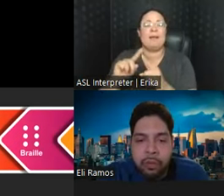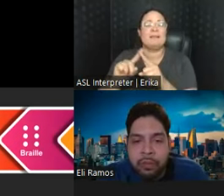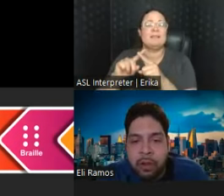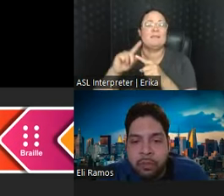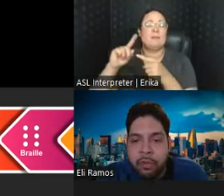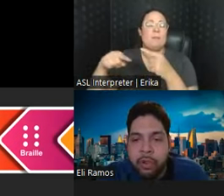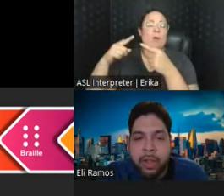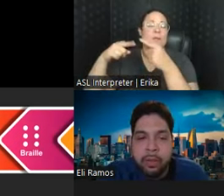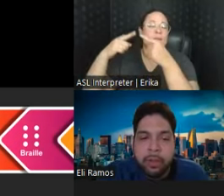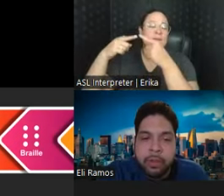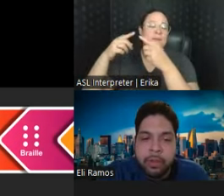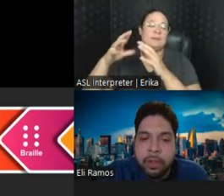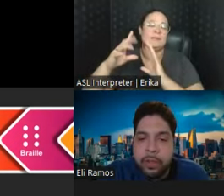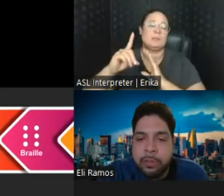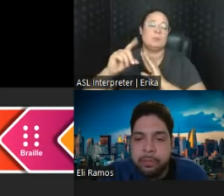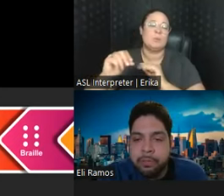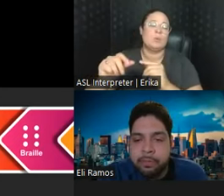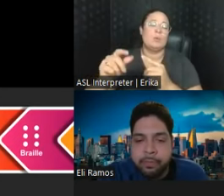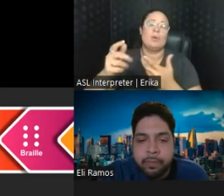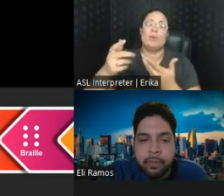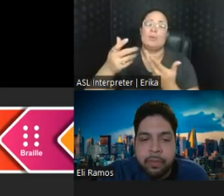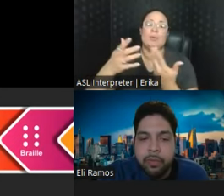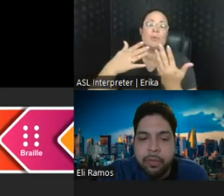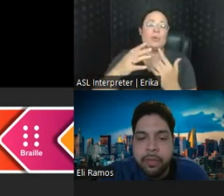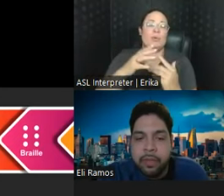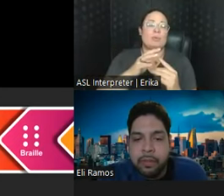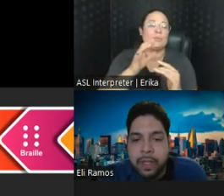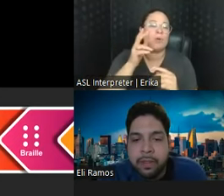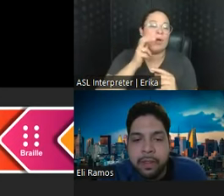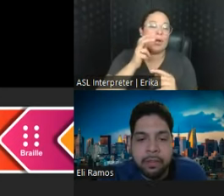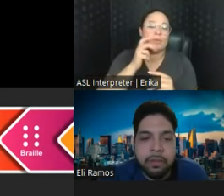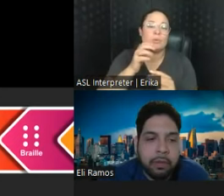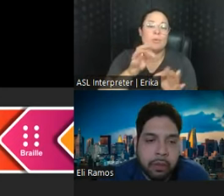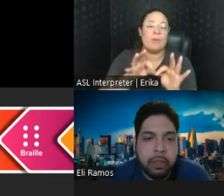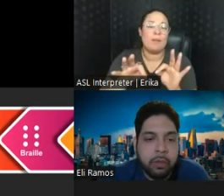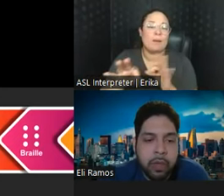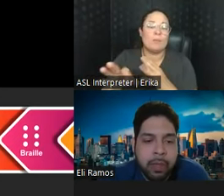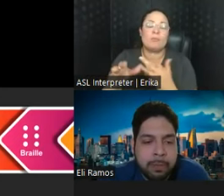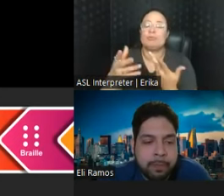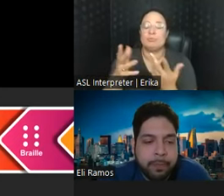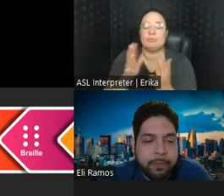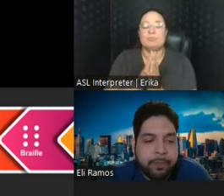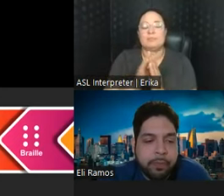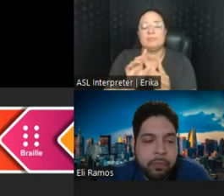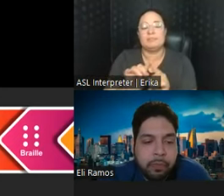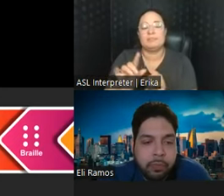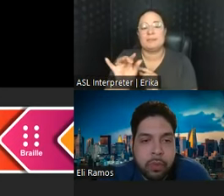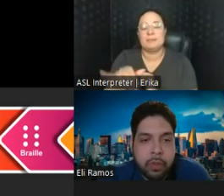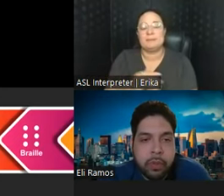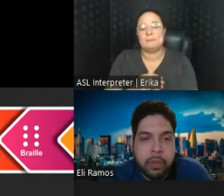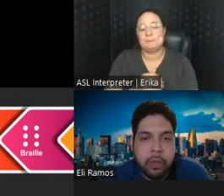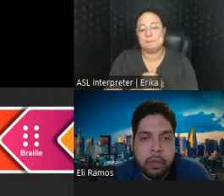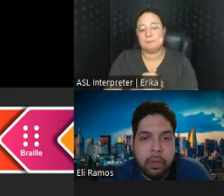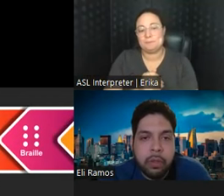disorders, whether it's auditory, language, different things like that. Okay.